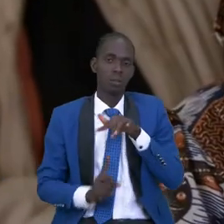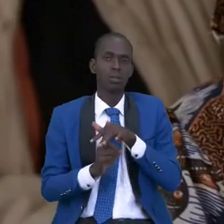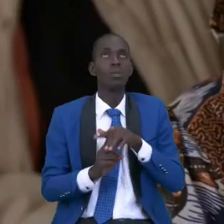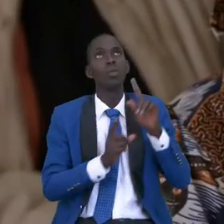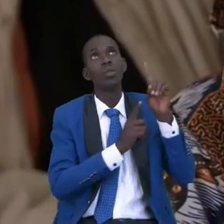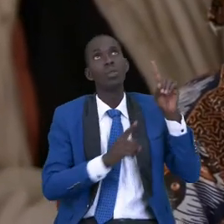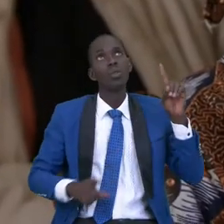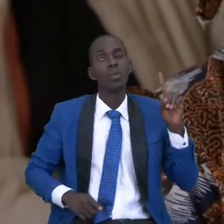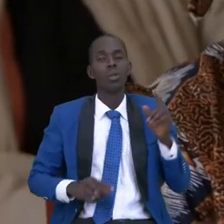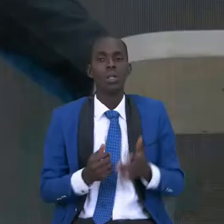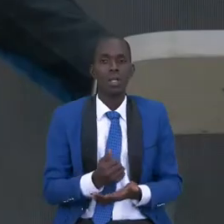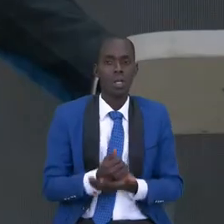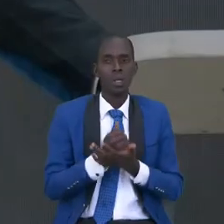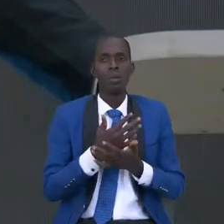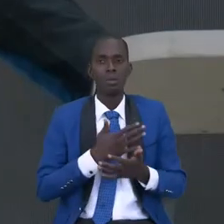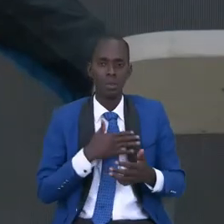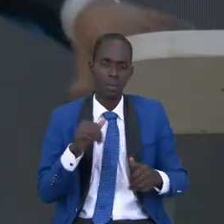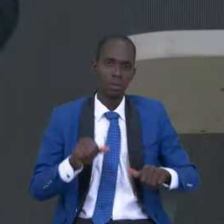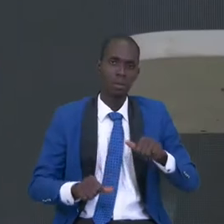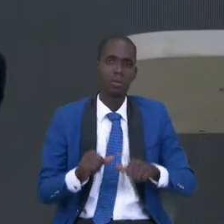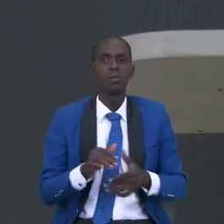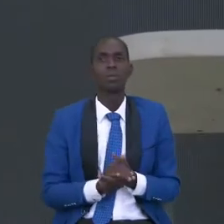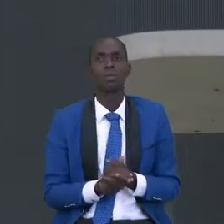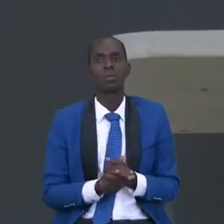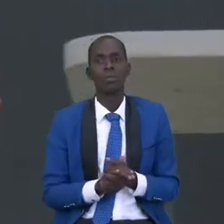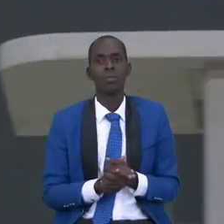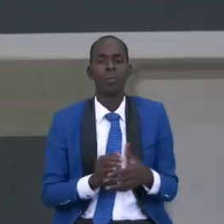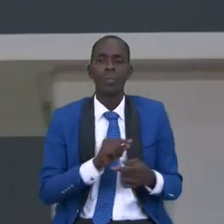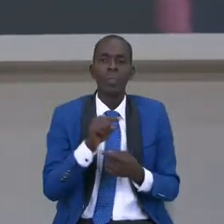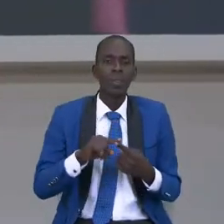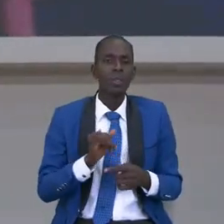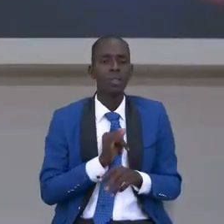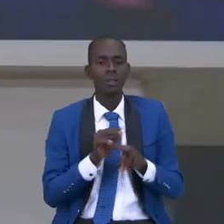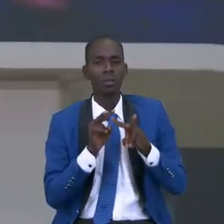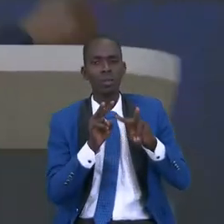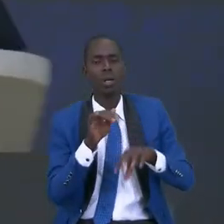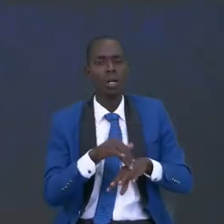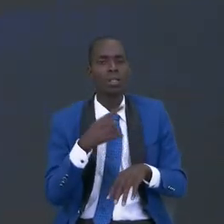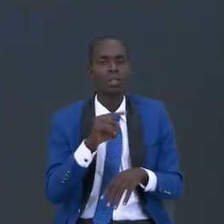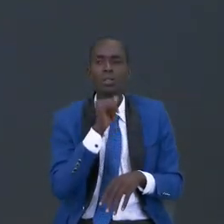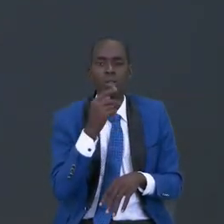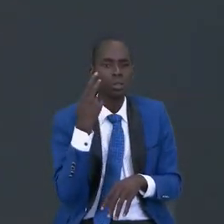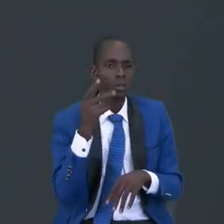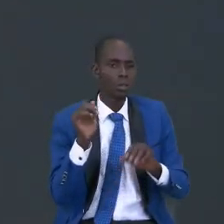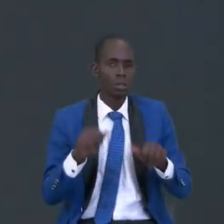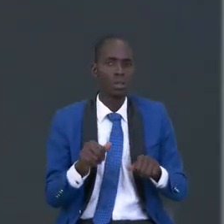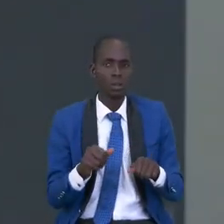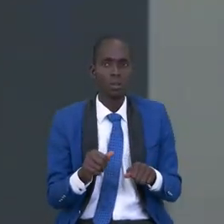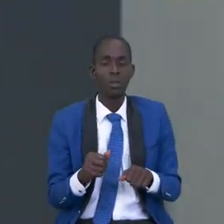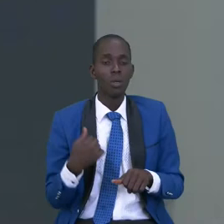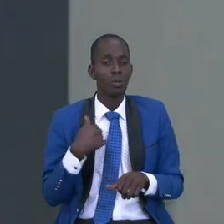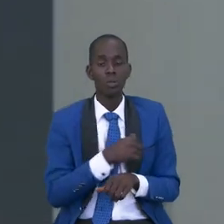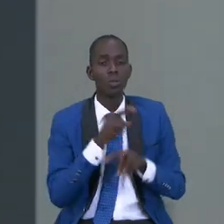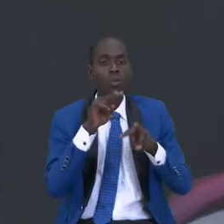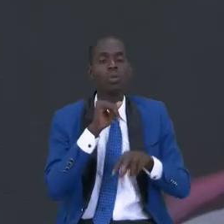help mine unbelief. When I look at the invisible, for we look not at things